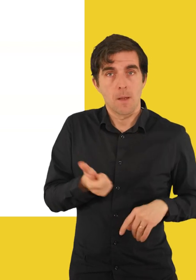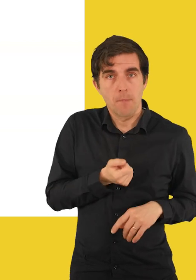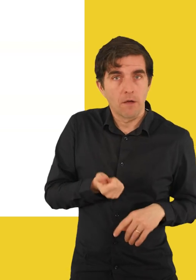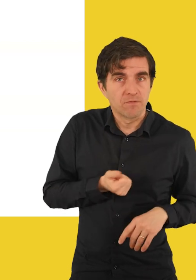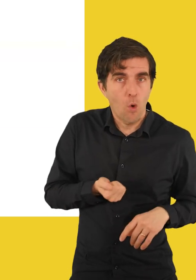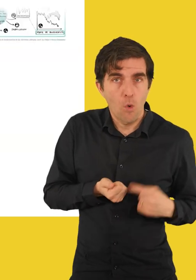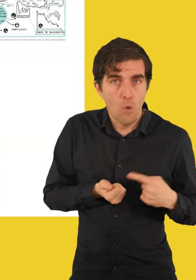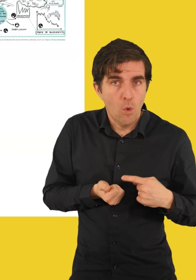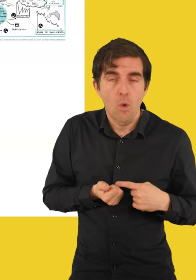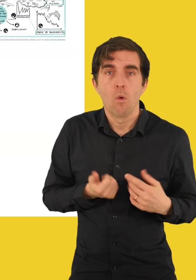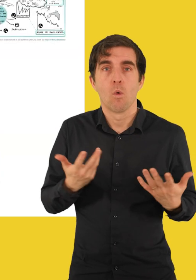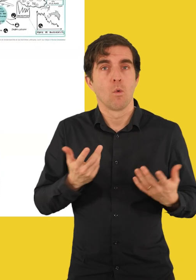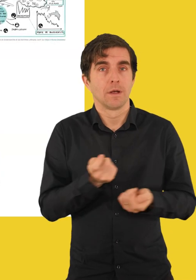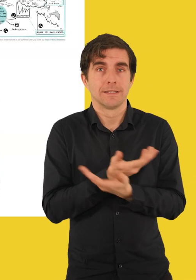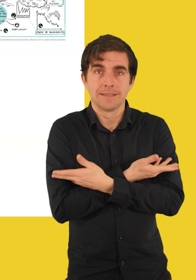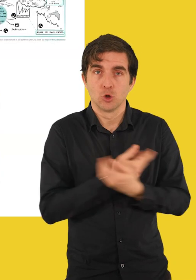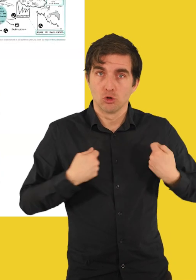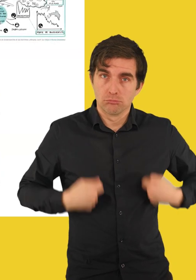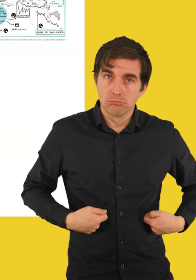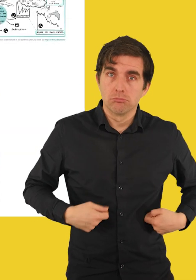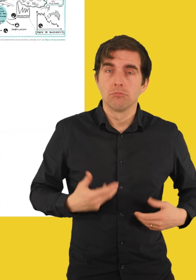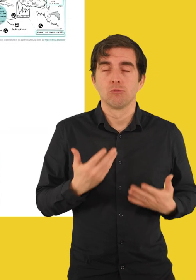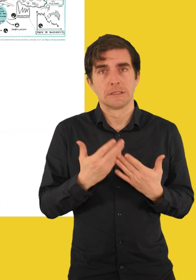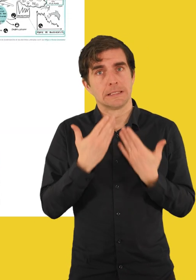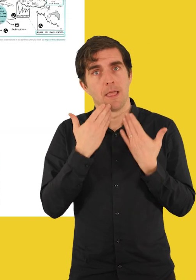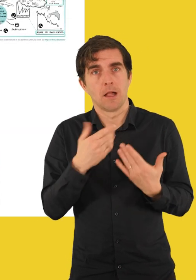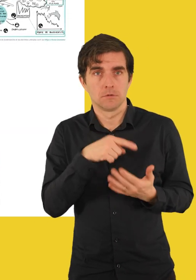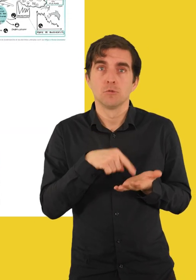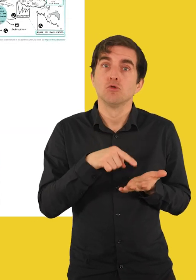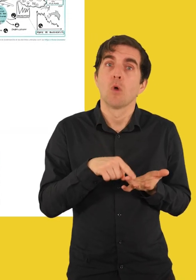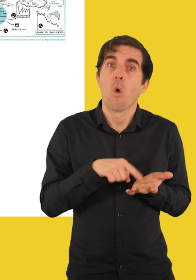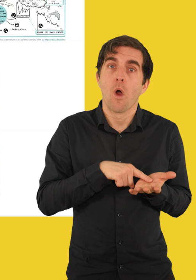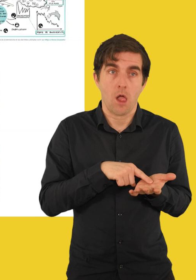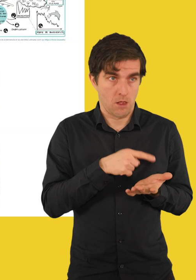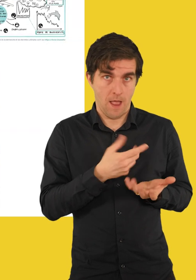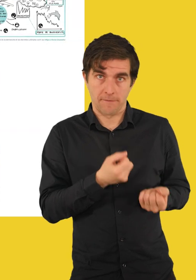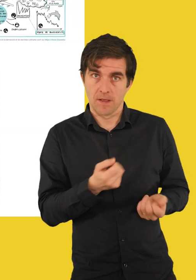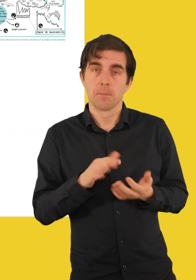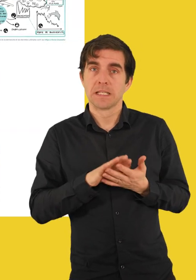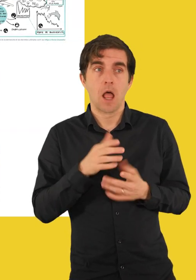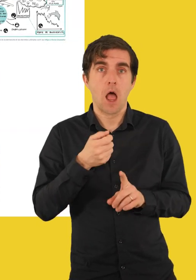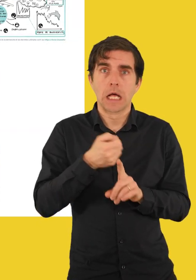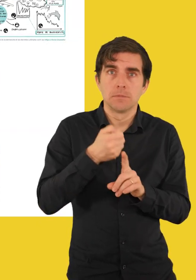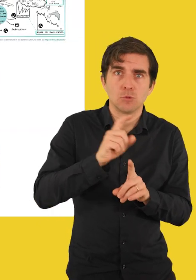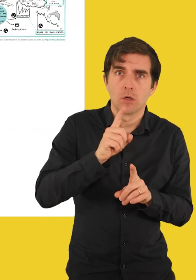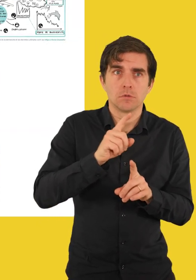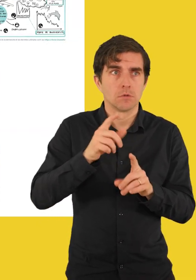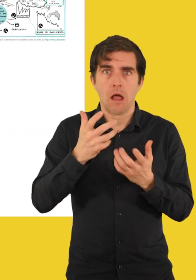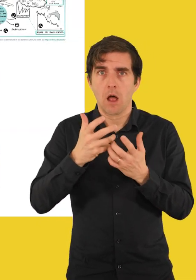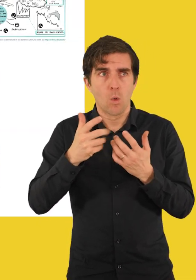a t-shirt, you can show thanks to this tool, all the impacts and